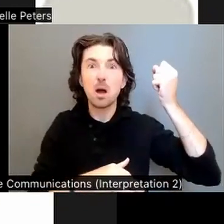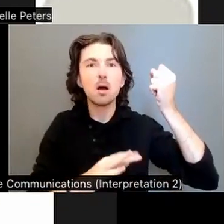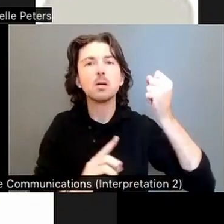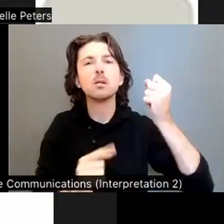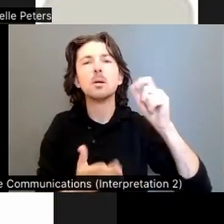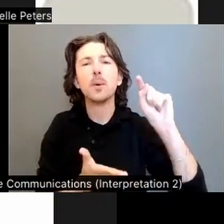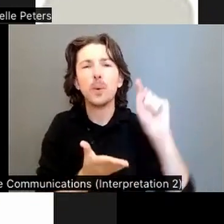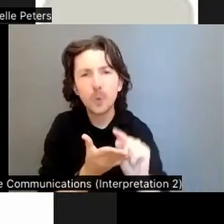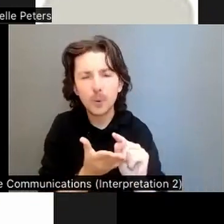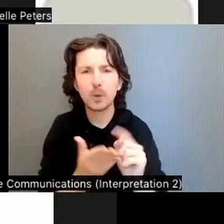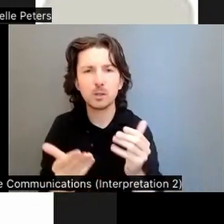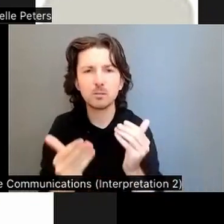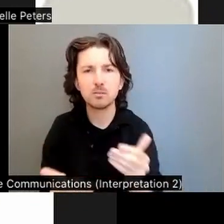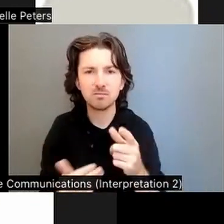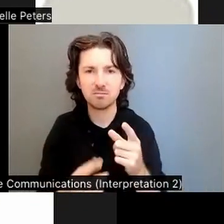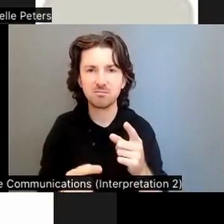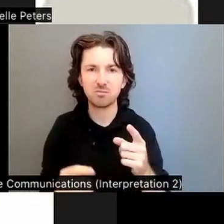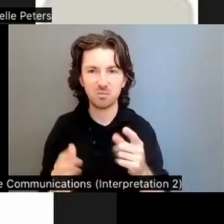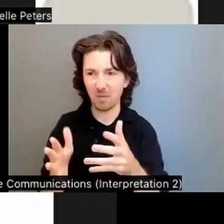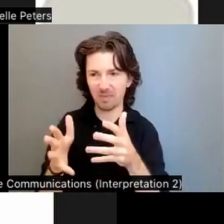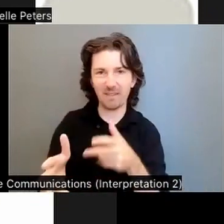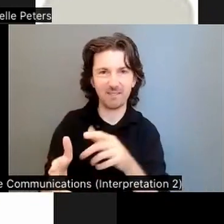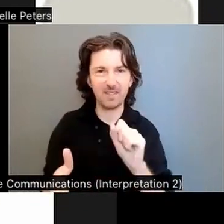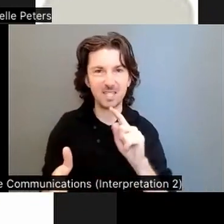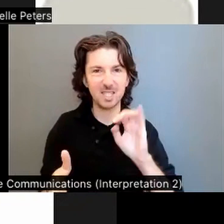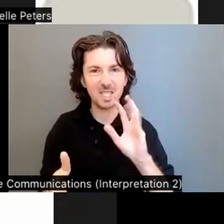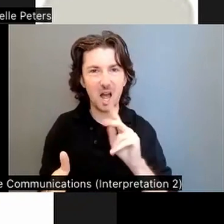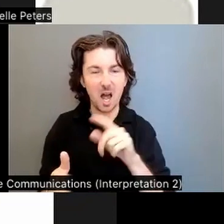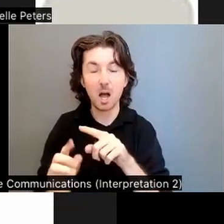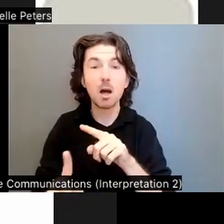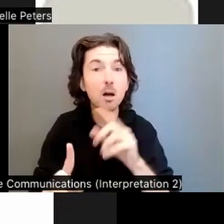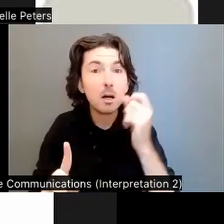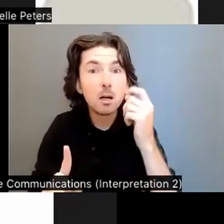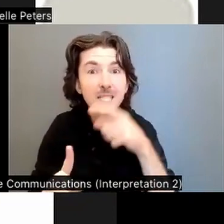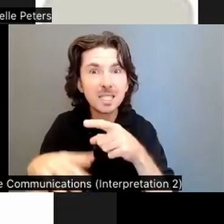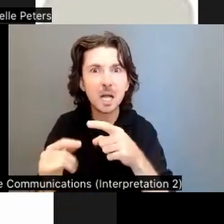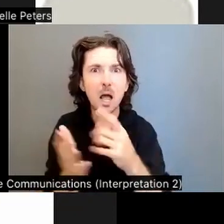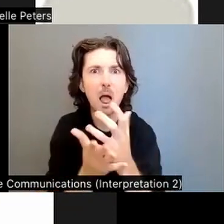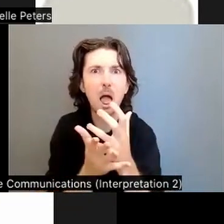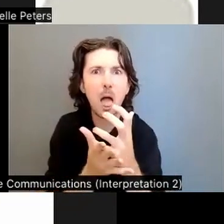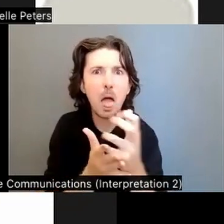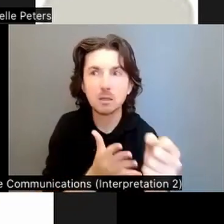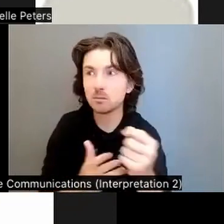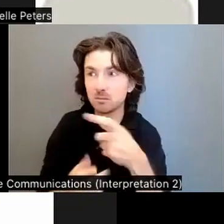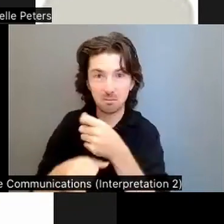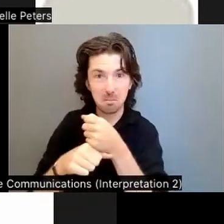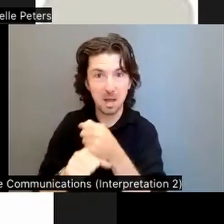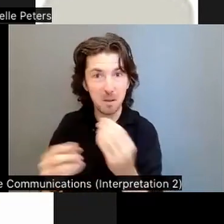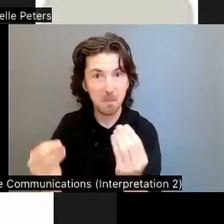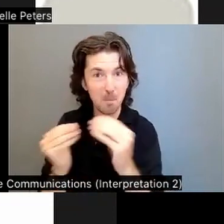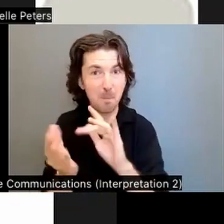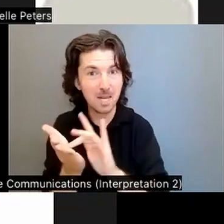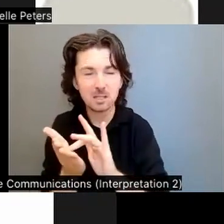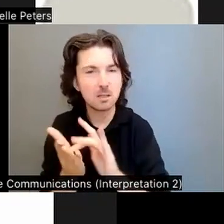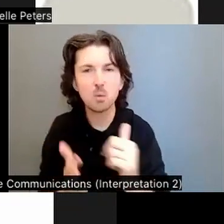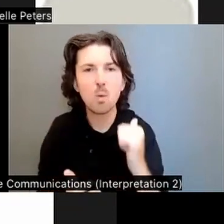which unfortunately they actually have decided to no longer make this medication, and there is absolutely no alternative. And